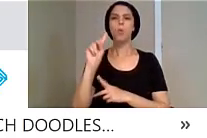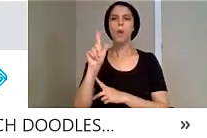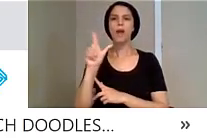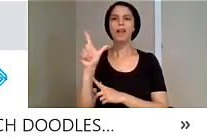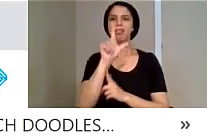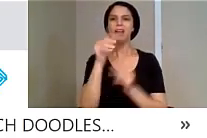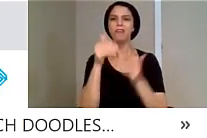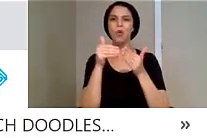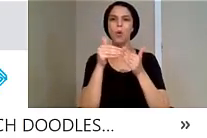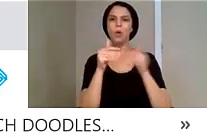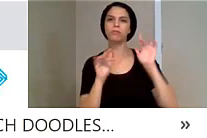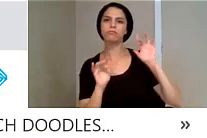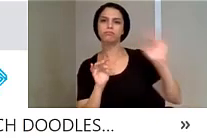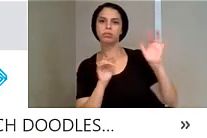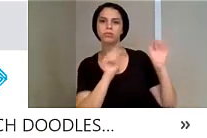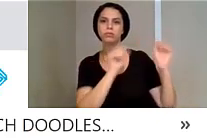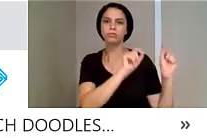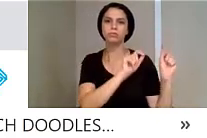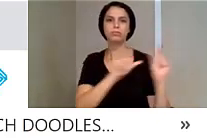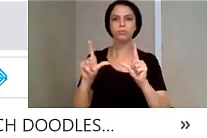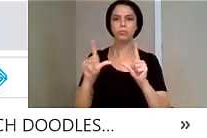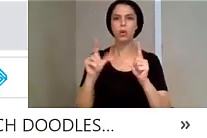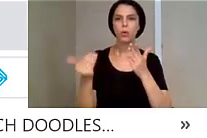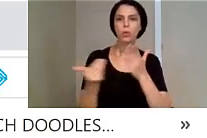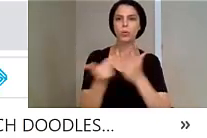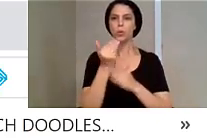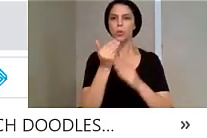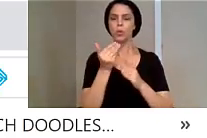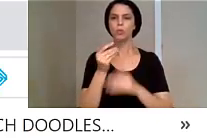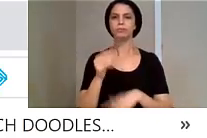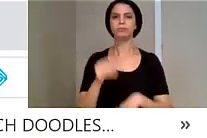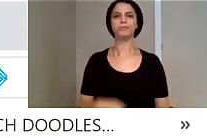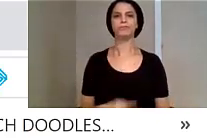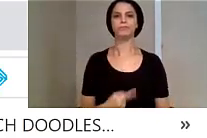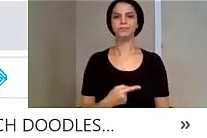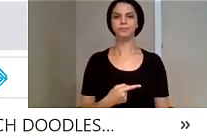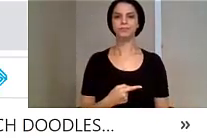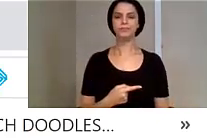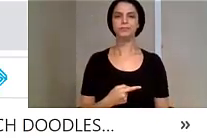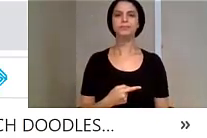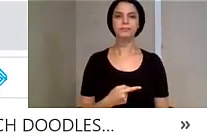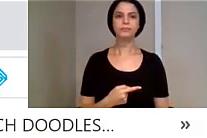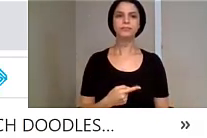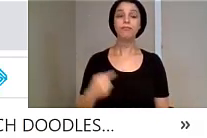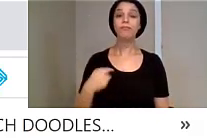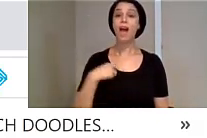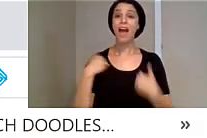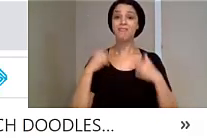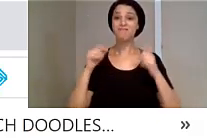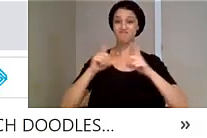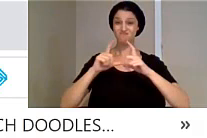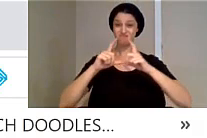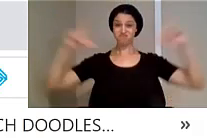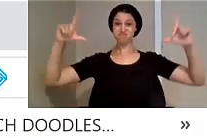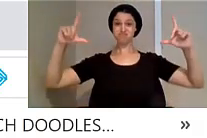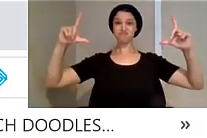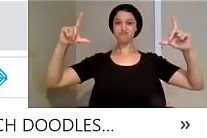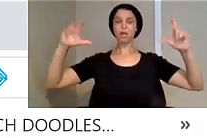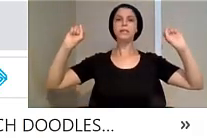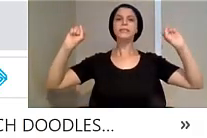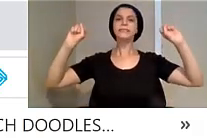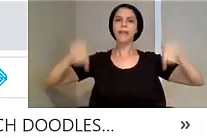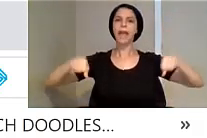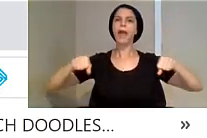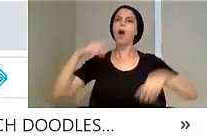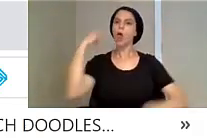corner. And that's going to open up another window for me to the right where I have a larger space, and it looks more like a